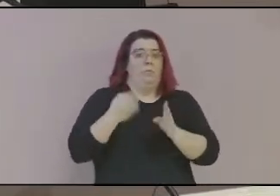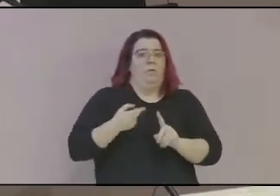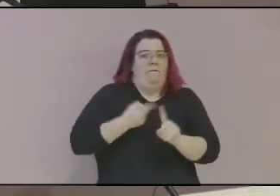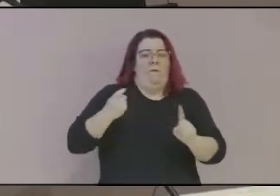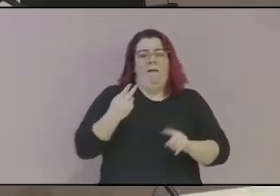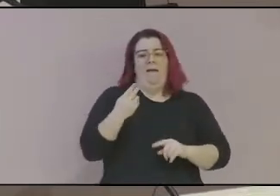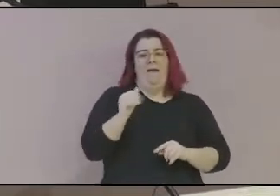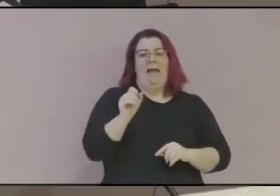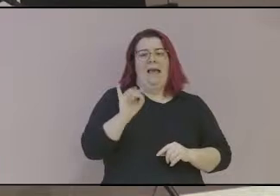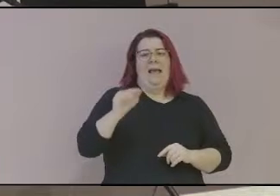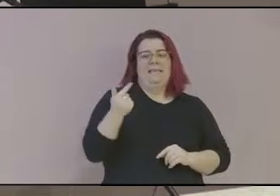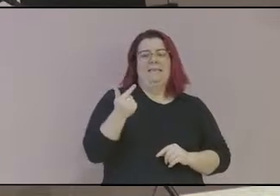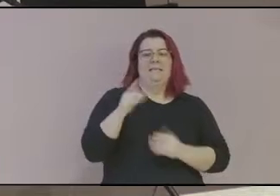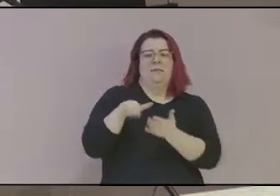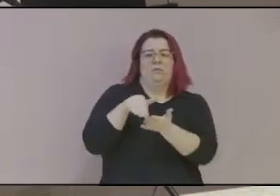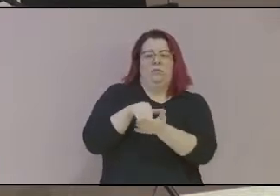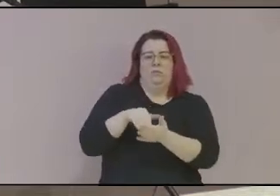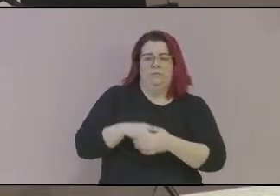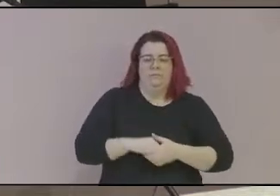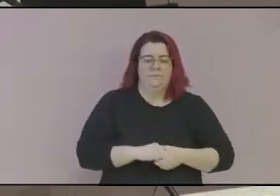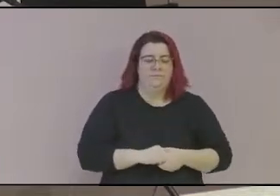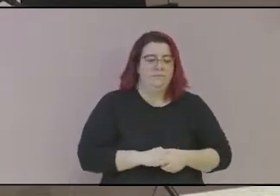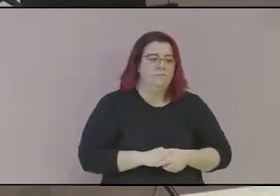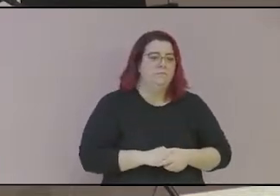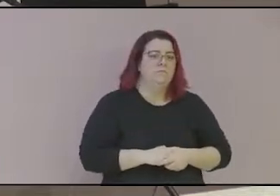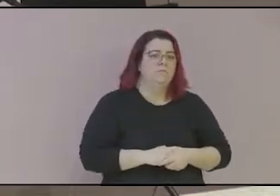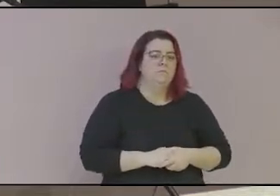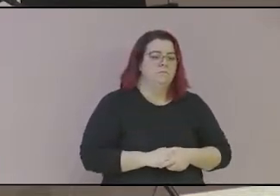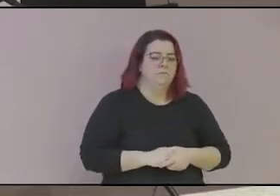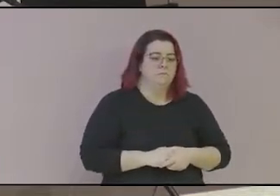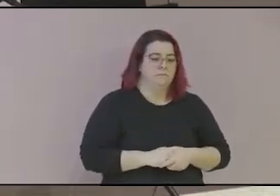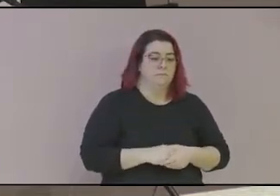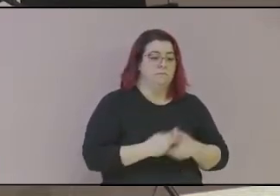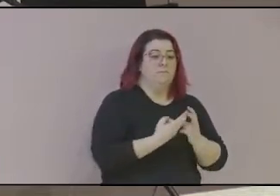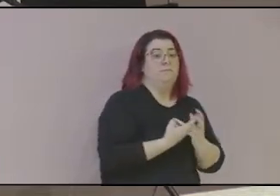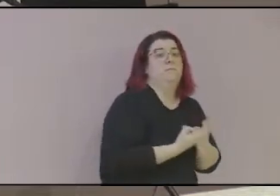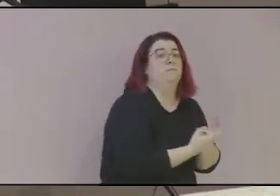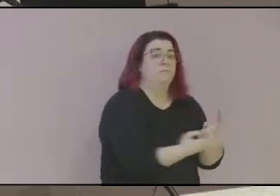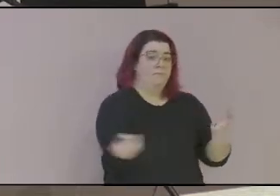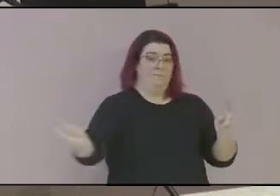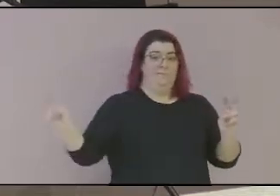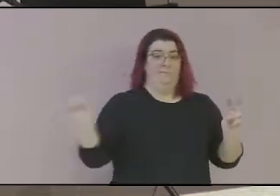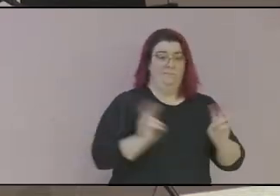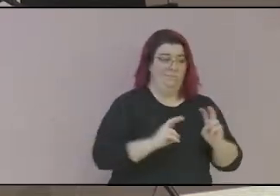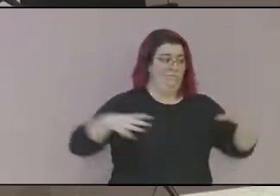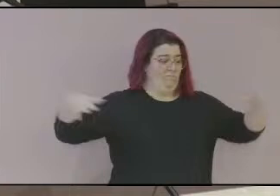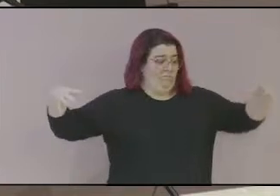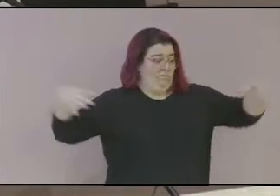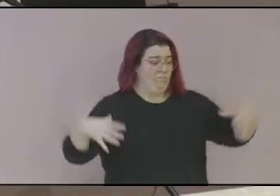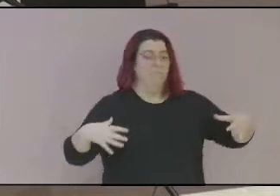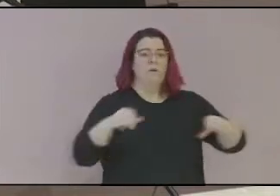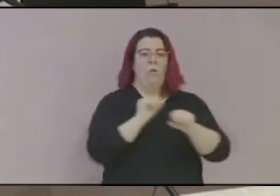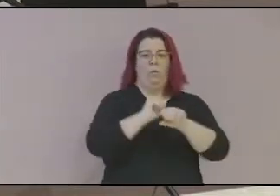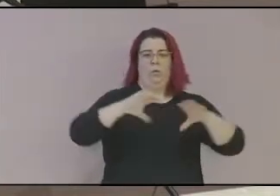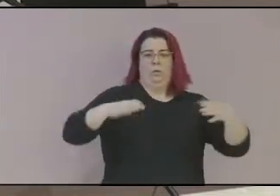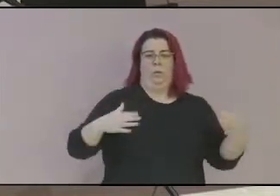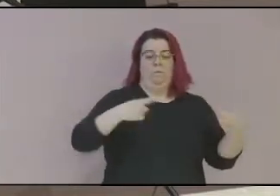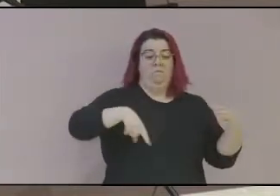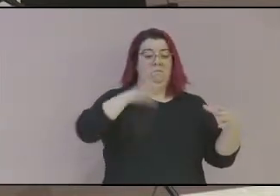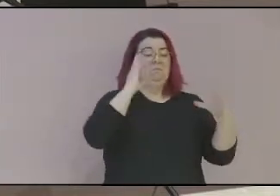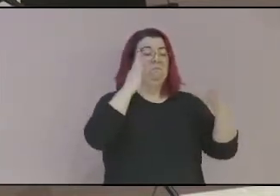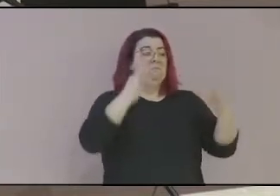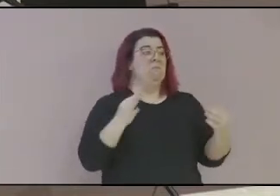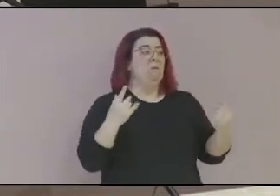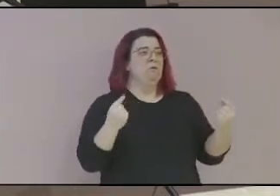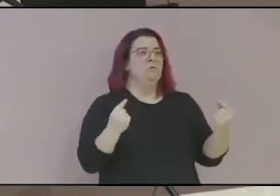York Academy of Medicine and the task force as well. So the work group decided that they would work from the principle of saving the